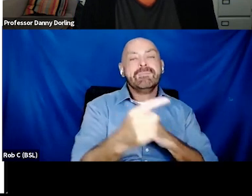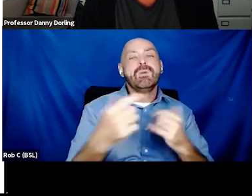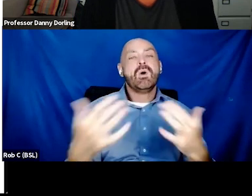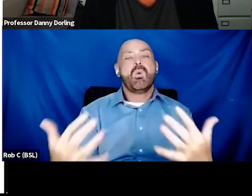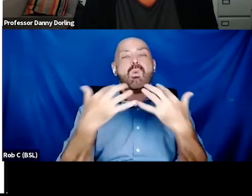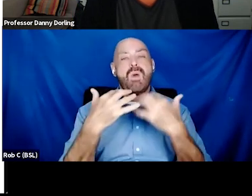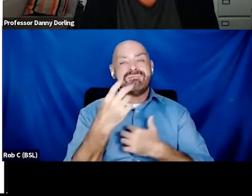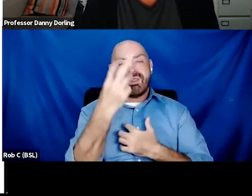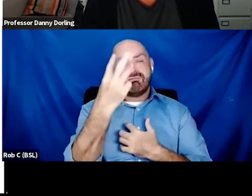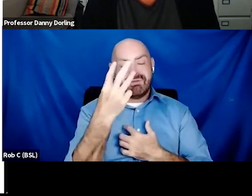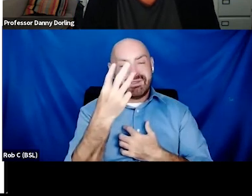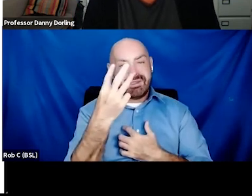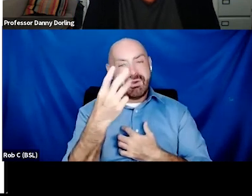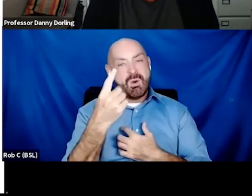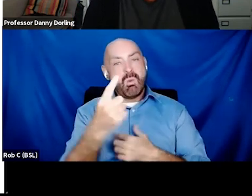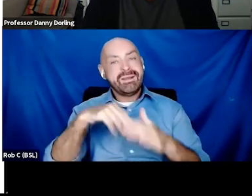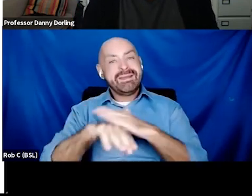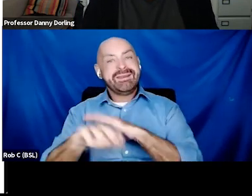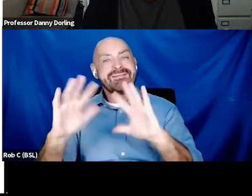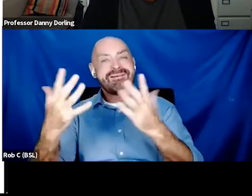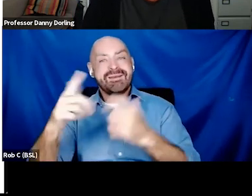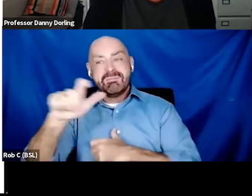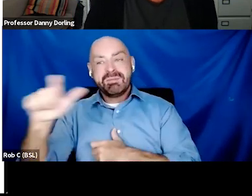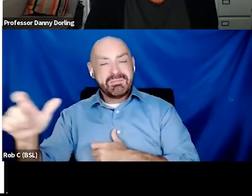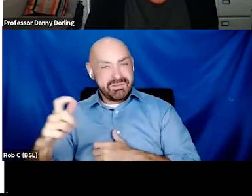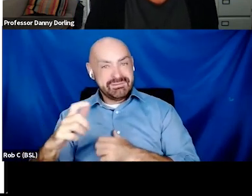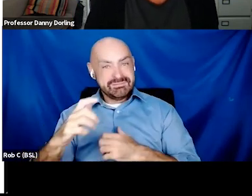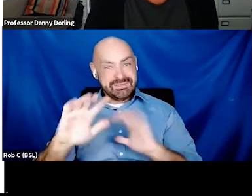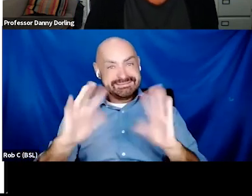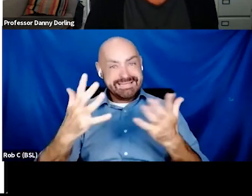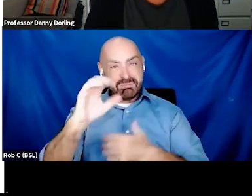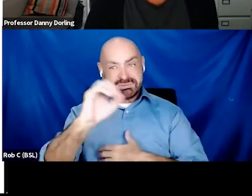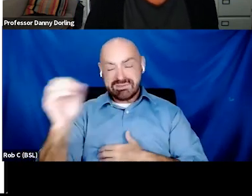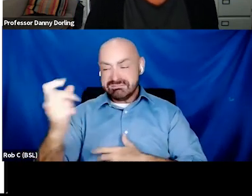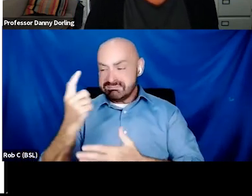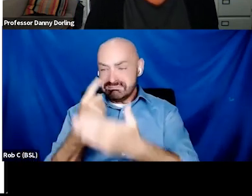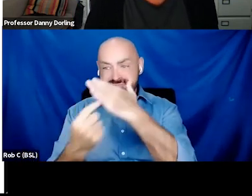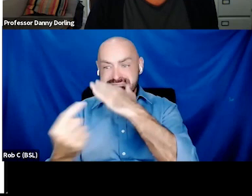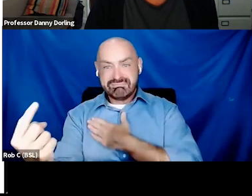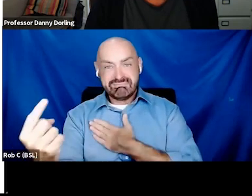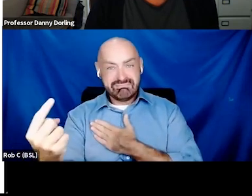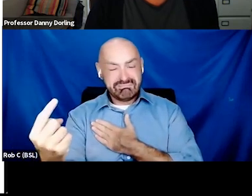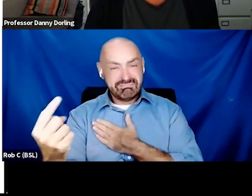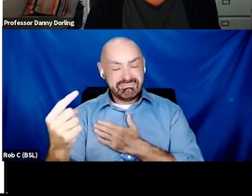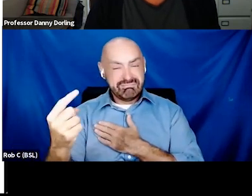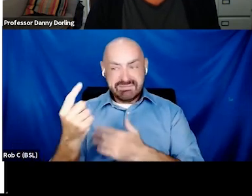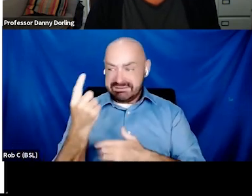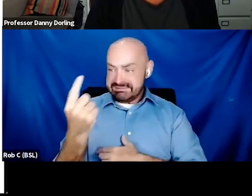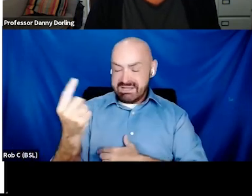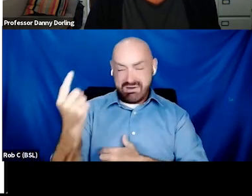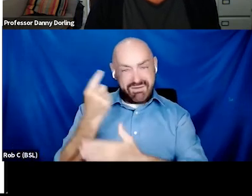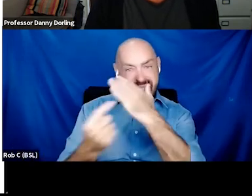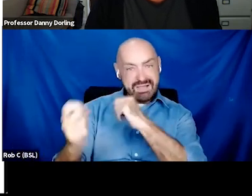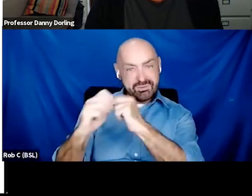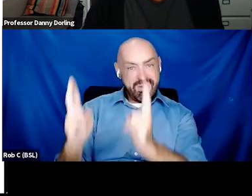10 people self-isolating. That orange line at the bottom, and going up in the last few of these